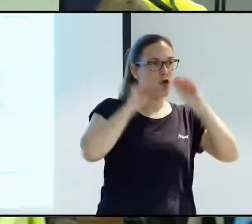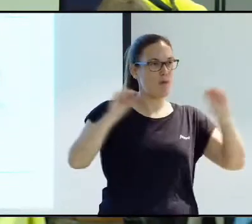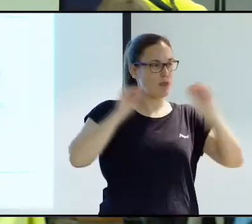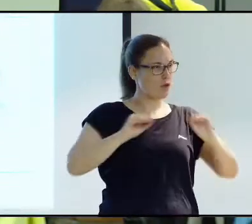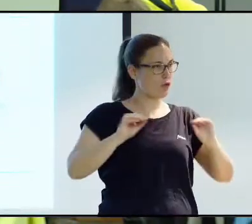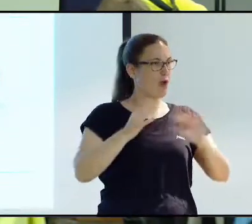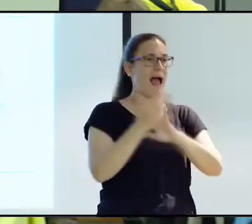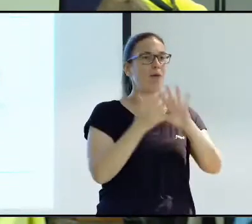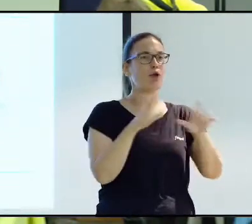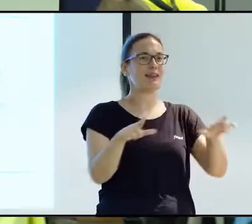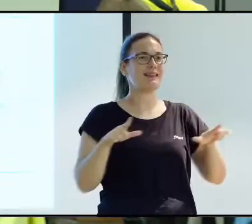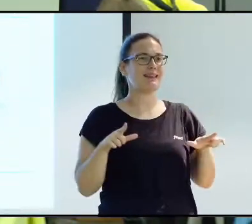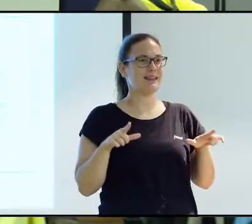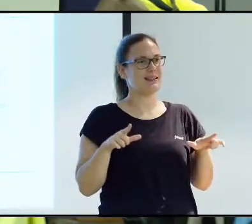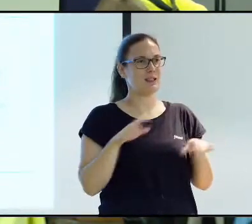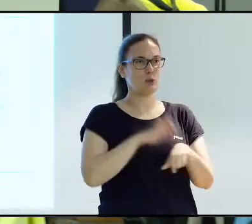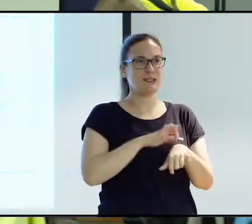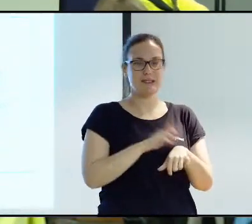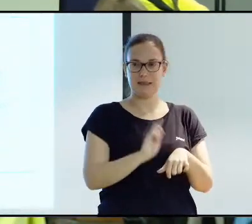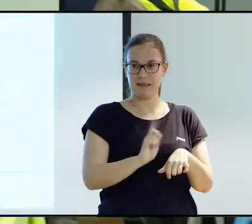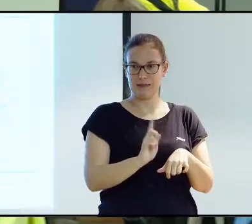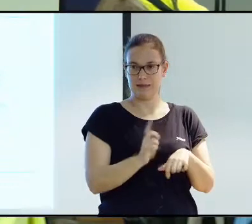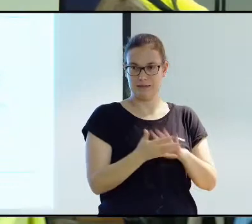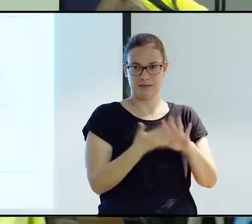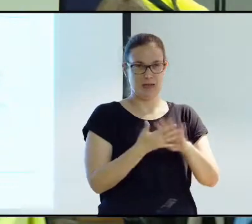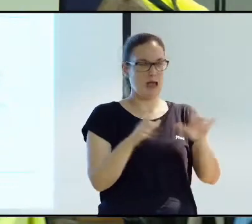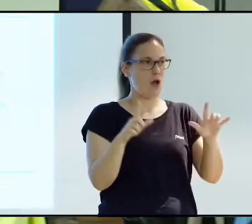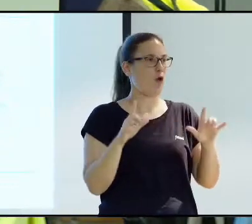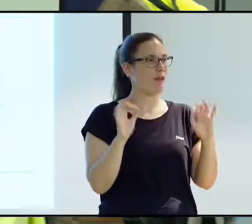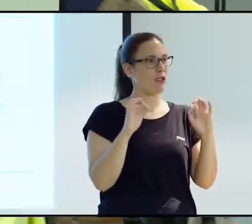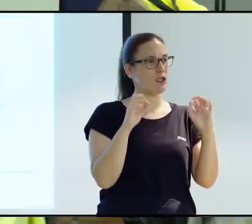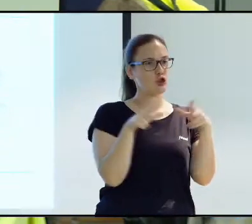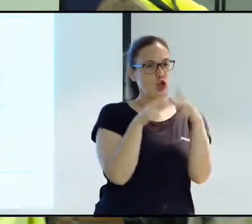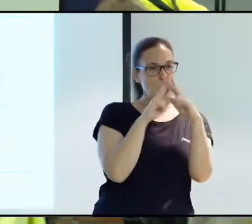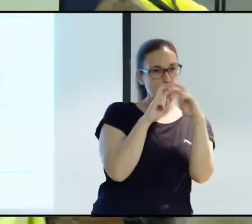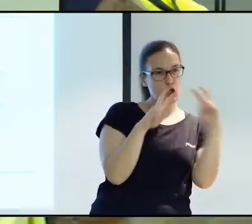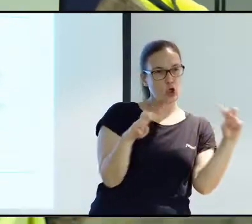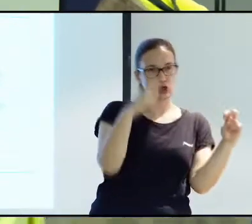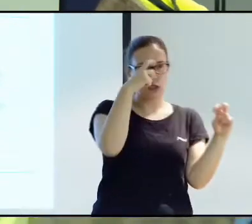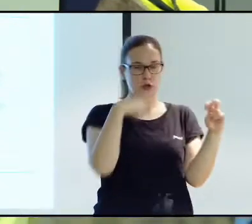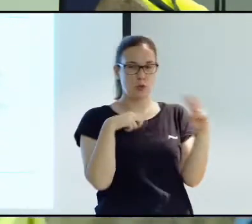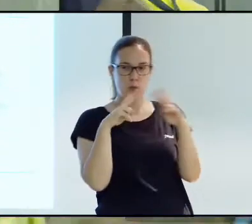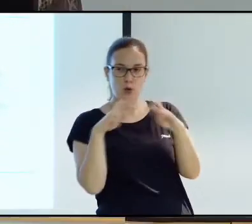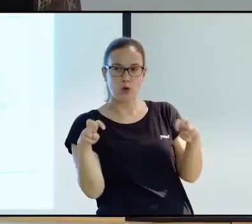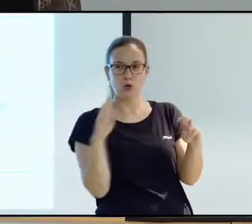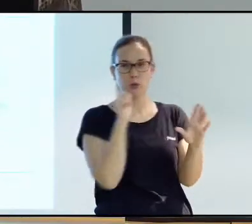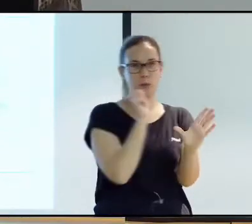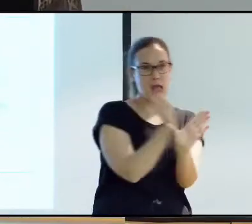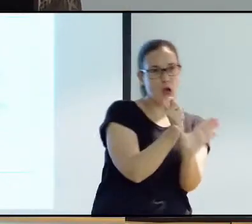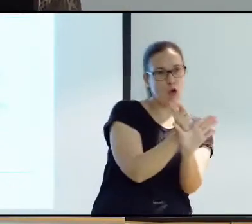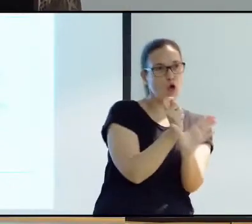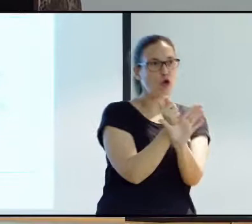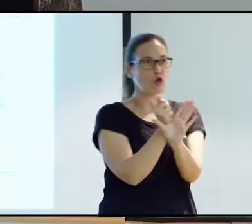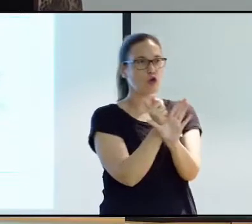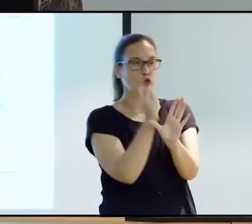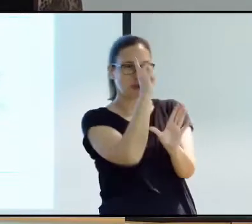providing services have to be duly trained. And I'm not talking about hiring